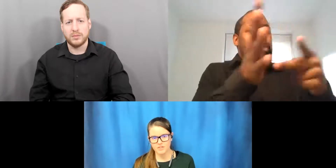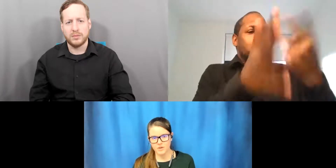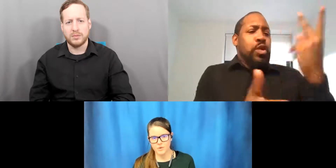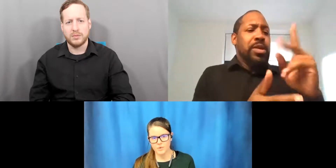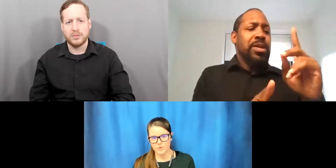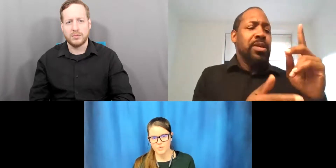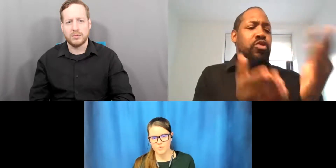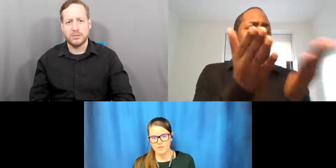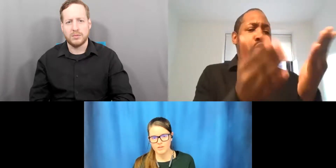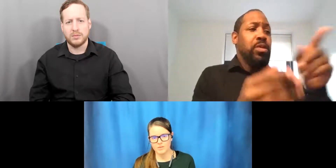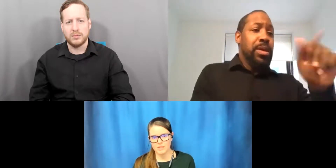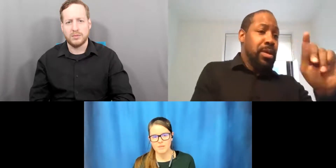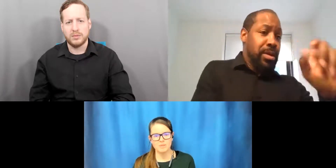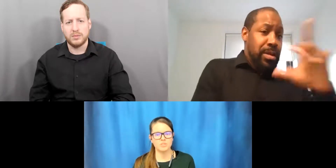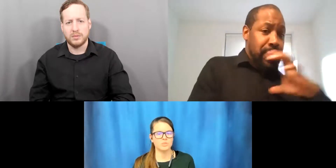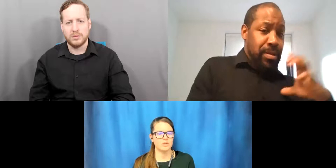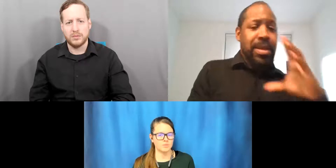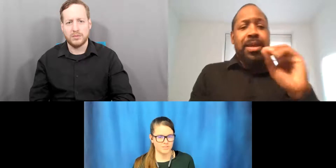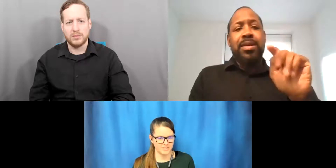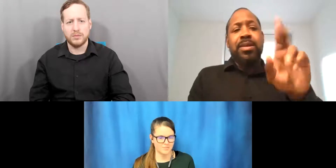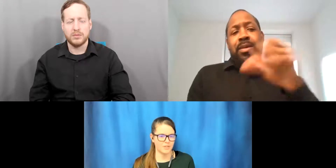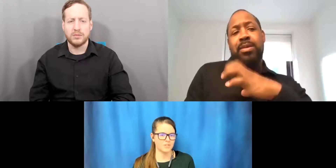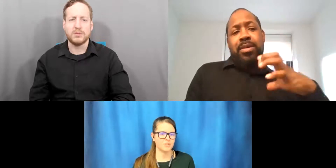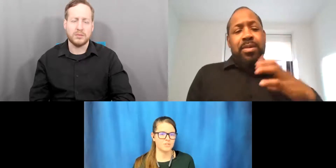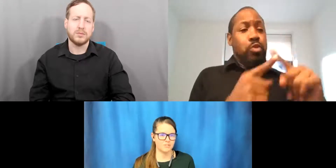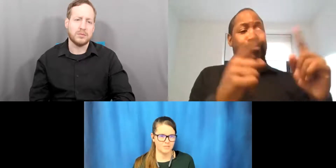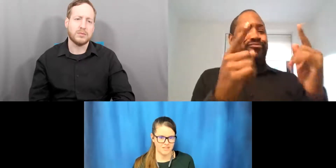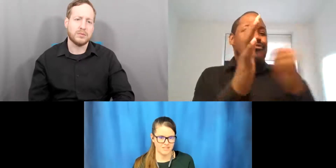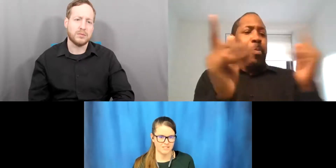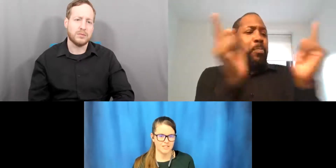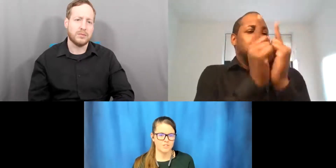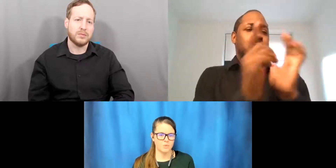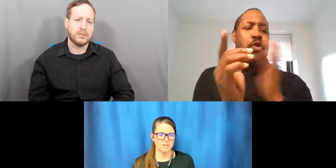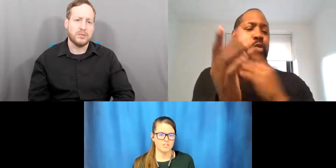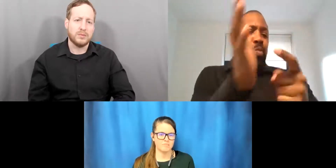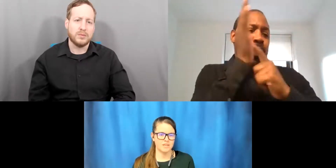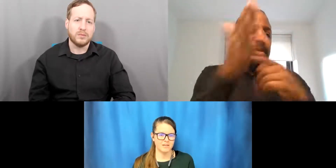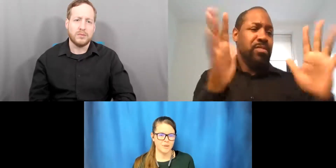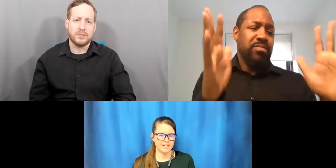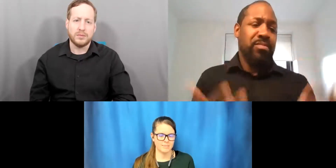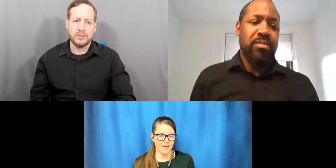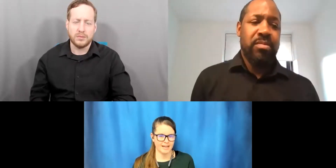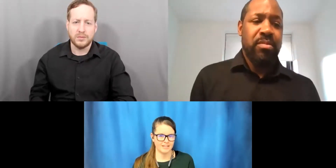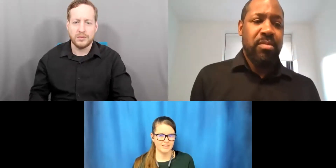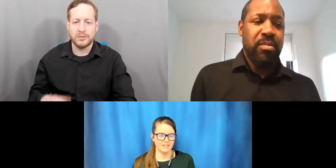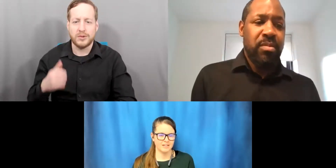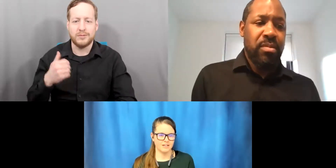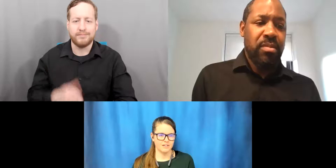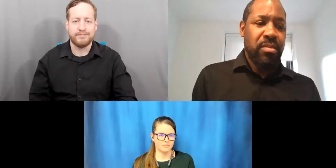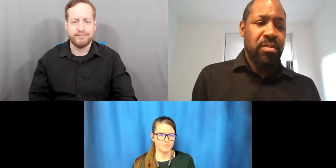of, they might be able to do double service, be on 2 different committees. So we could just meet back to back